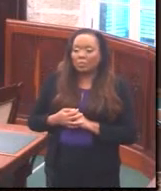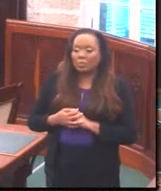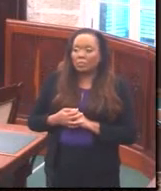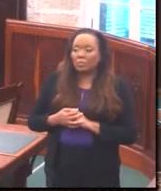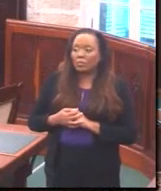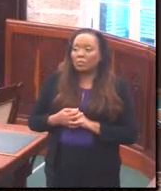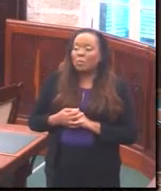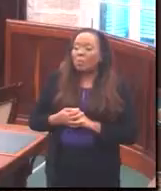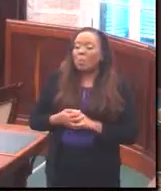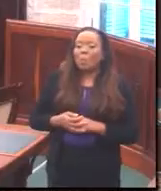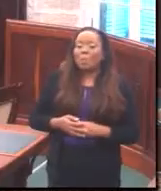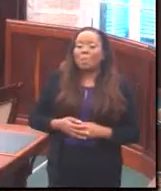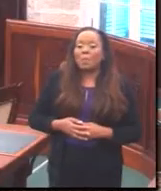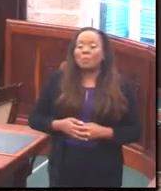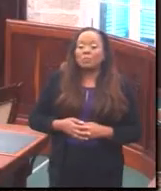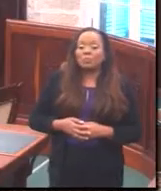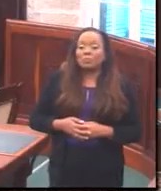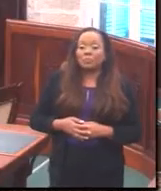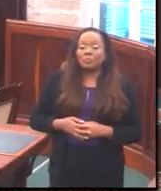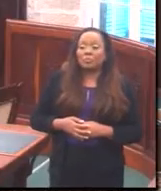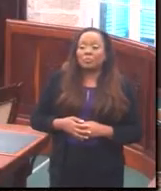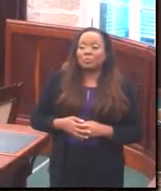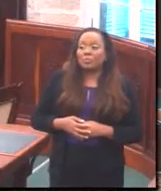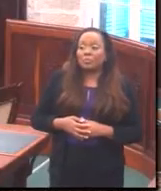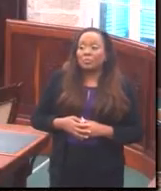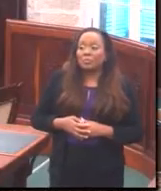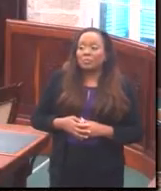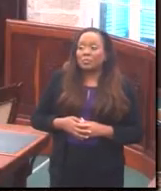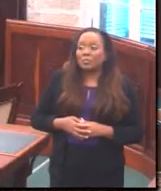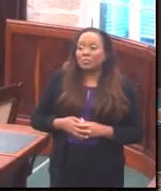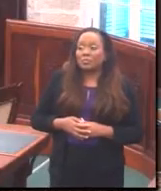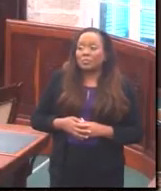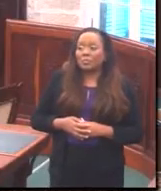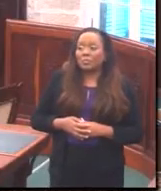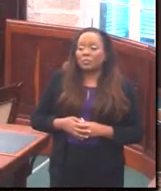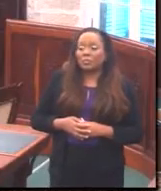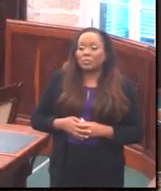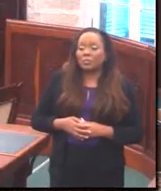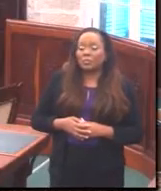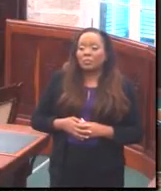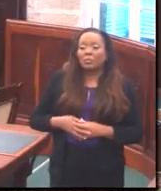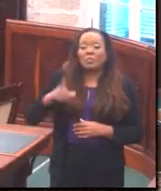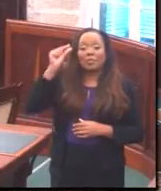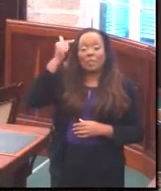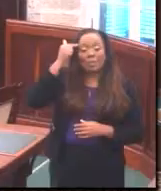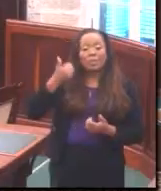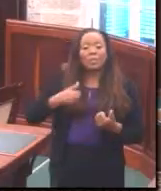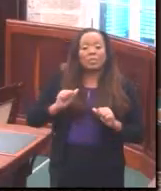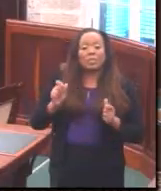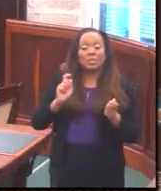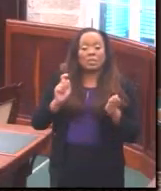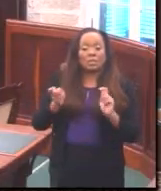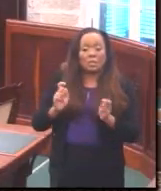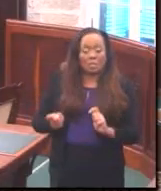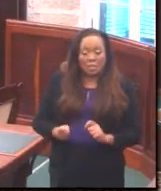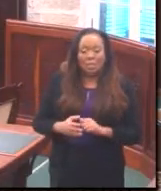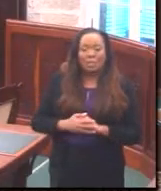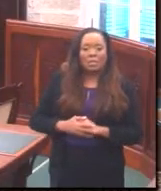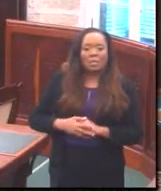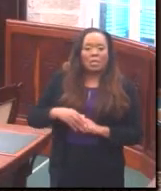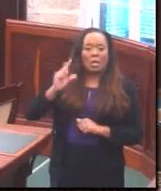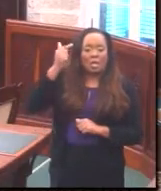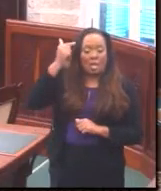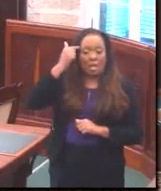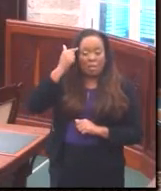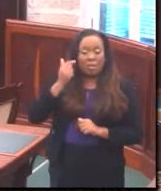understand that an embarrassed government which has attempted to amend it has not amended it